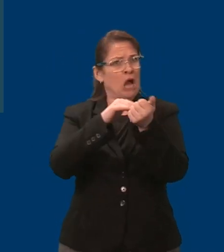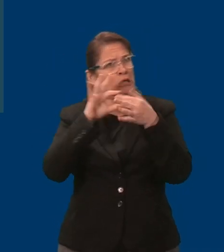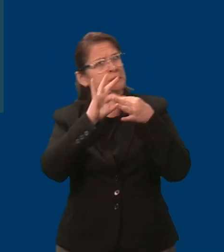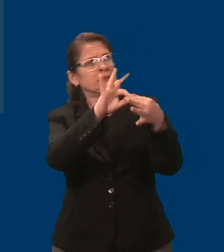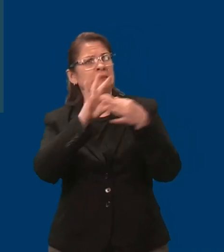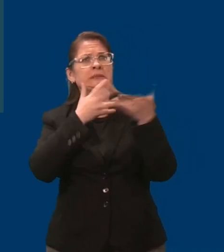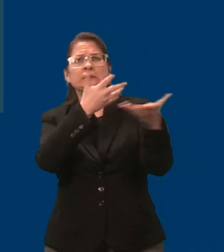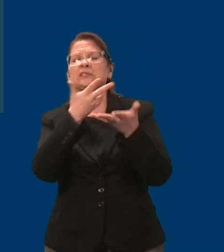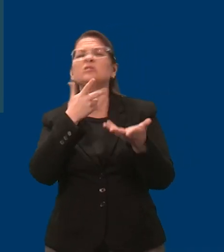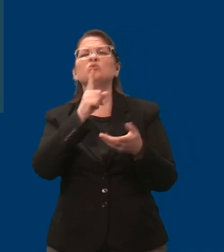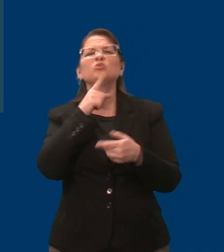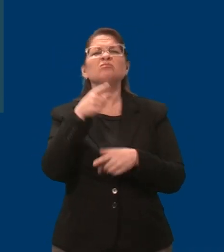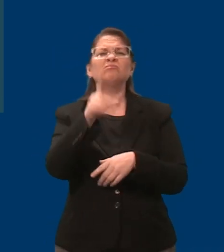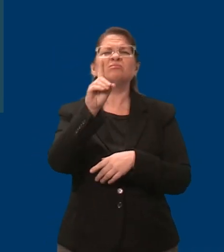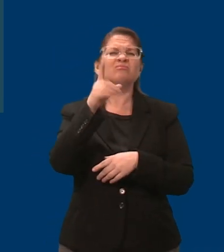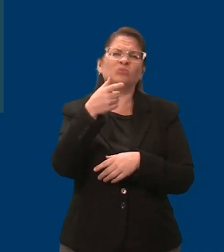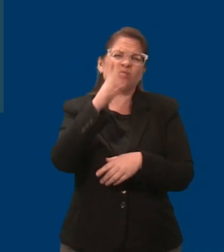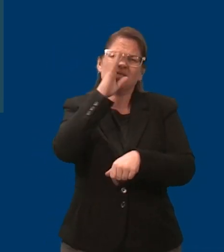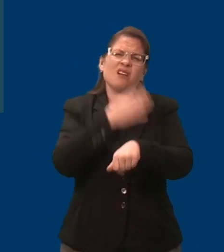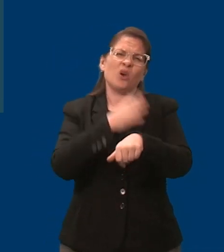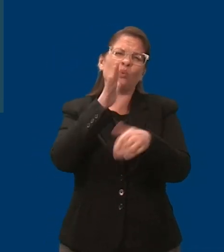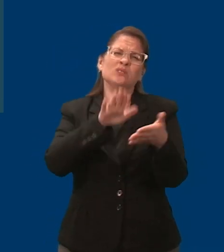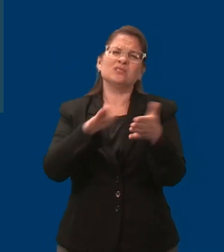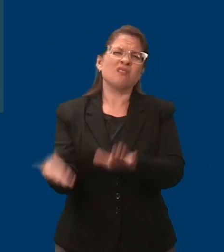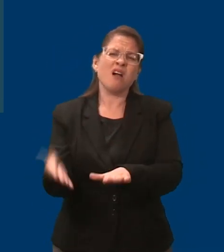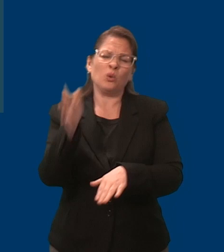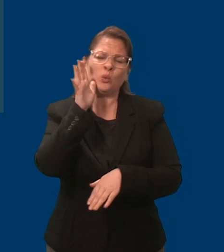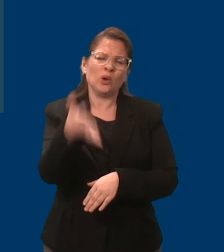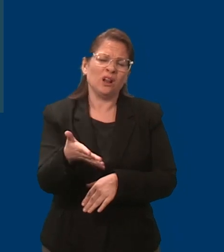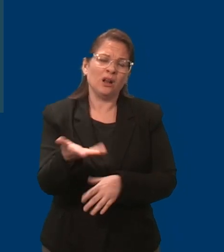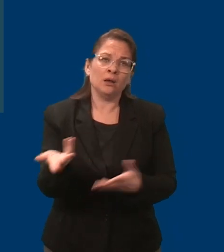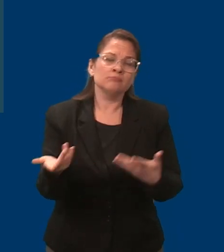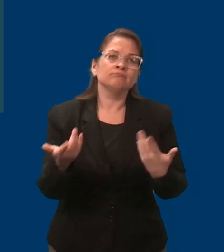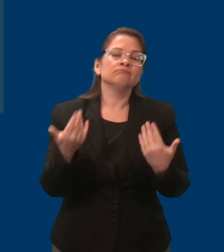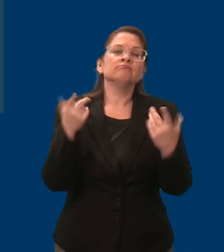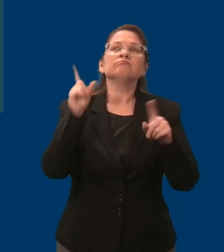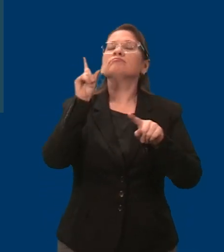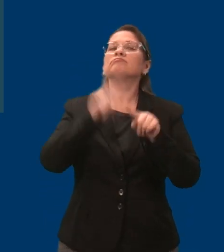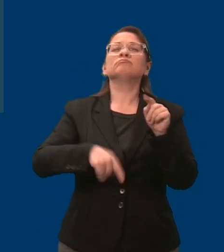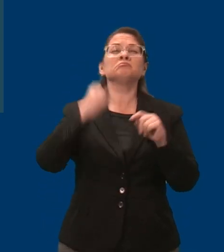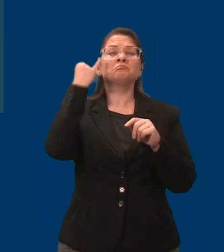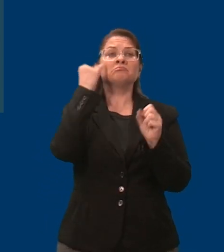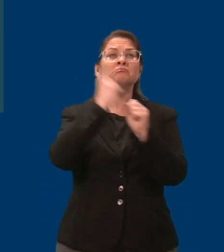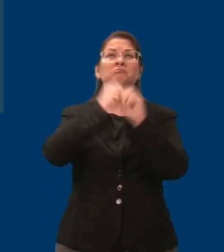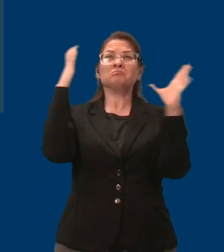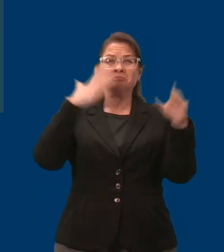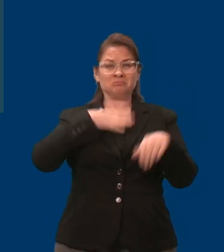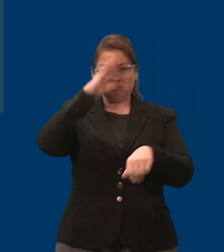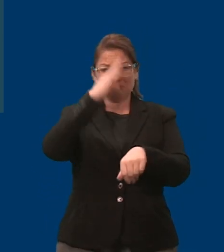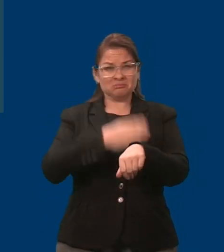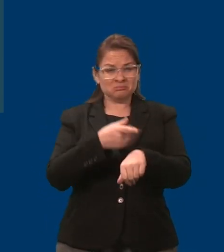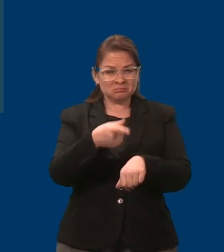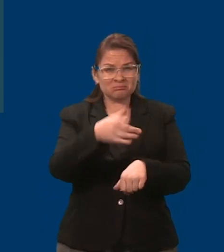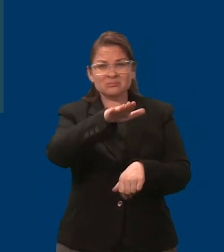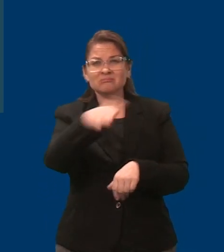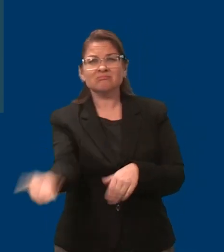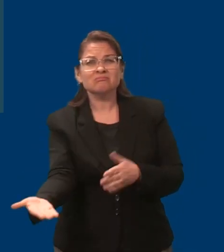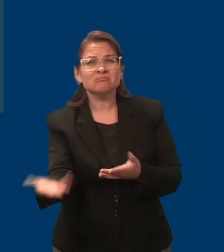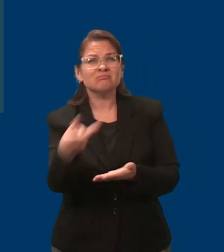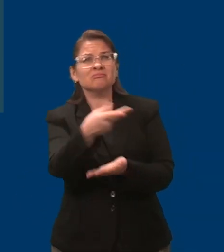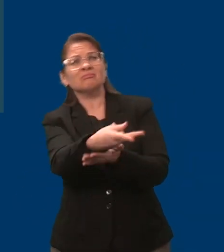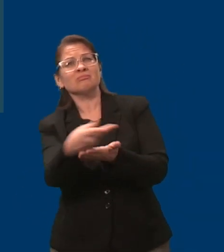home. I can't even imagine waking up to my dead child in a crib because I was waiting on a piece of